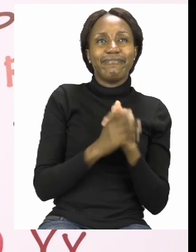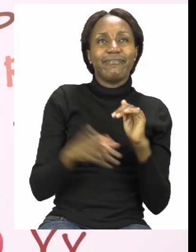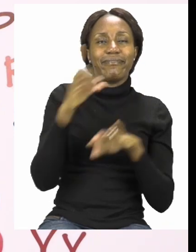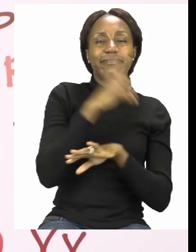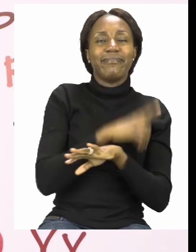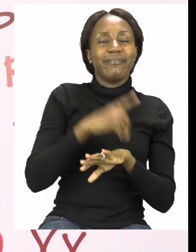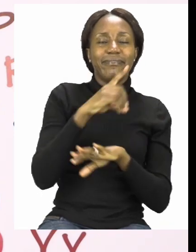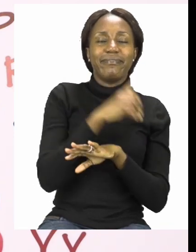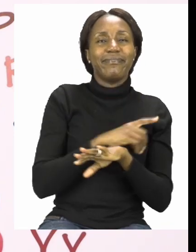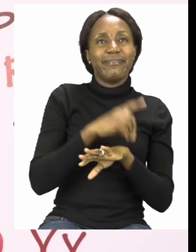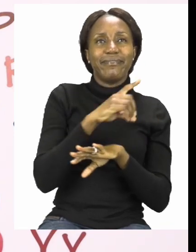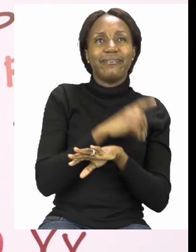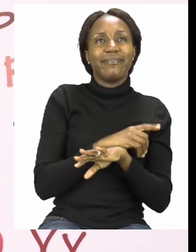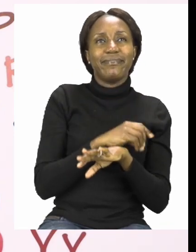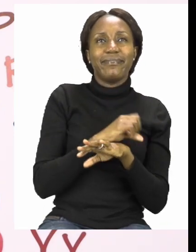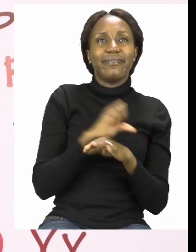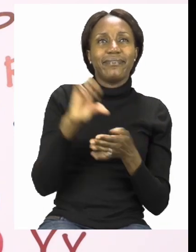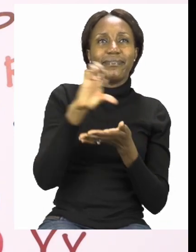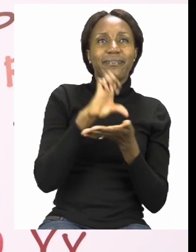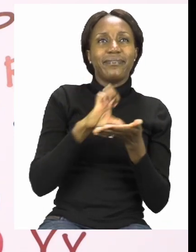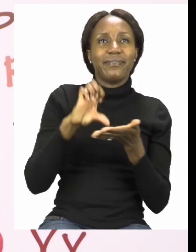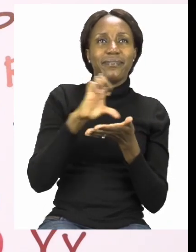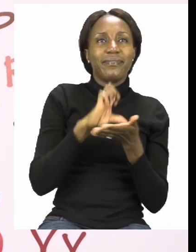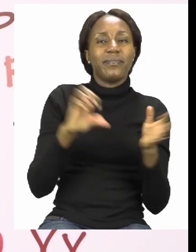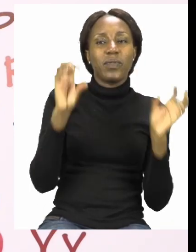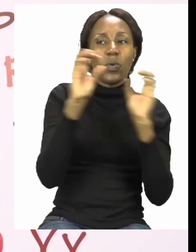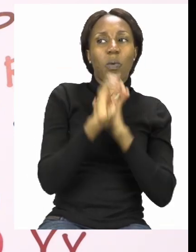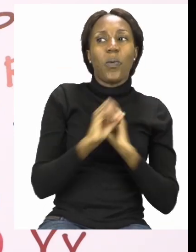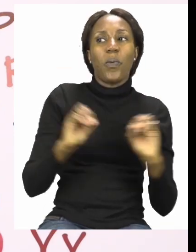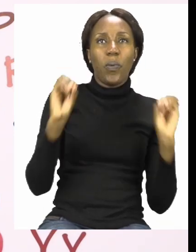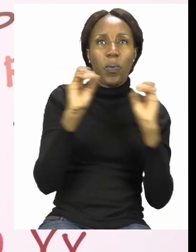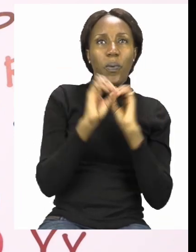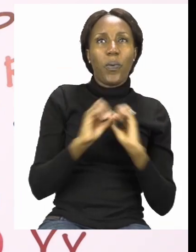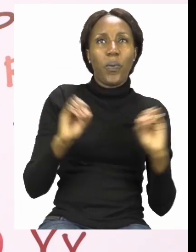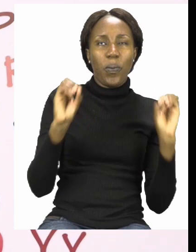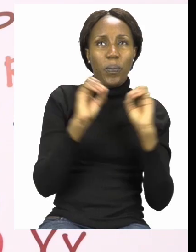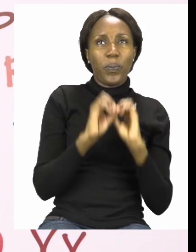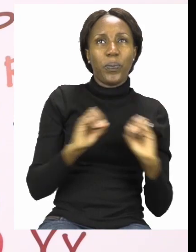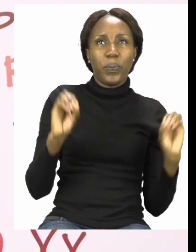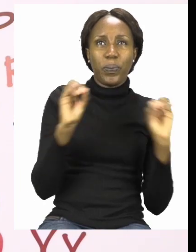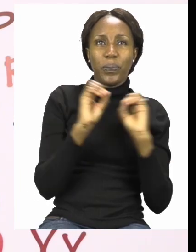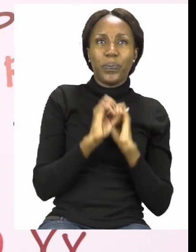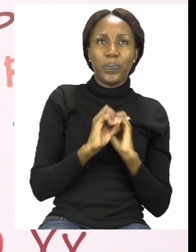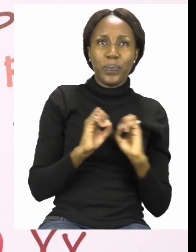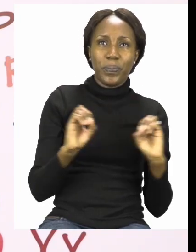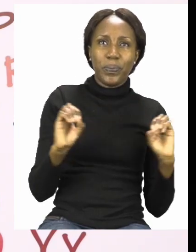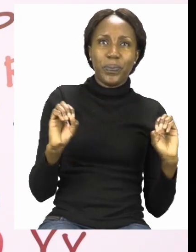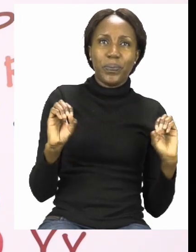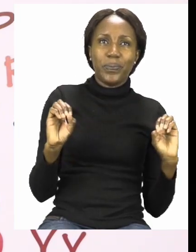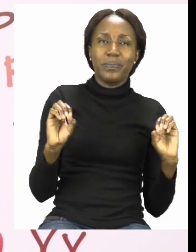Sanitize every day so the germs can stay